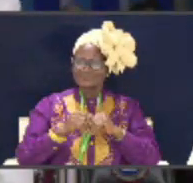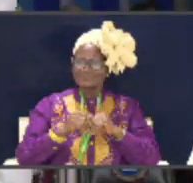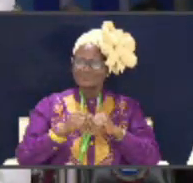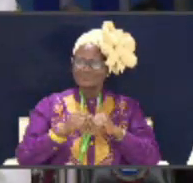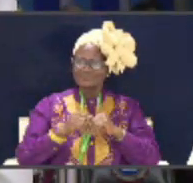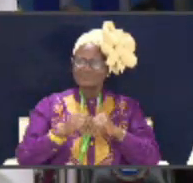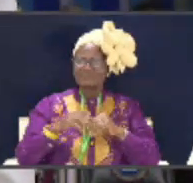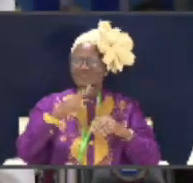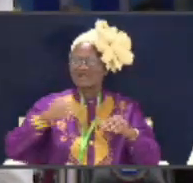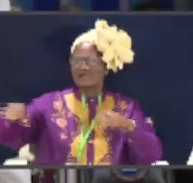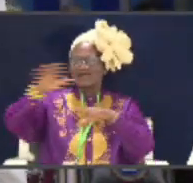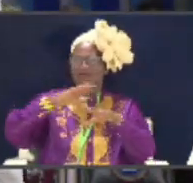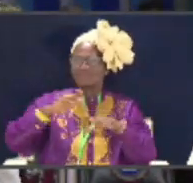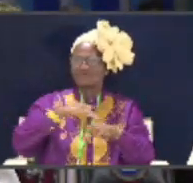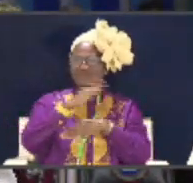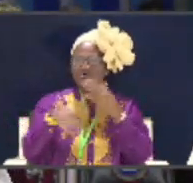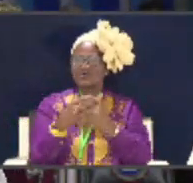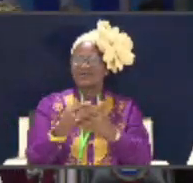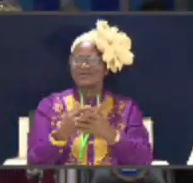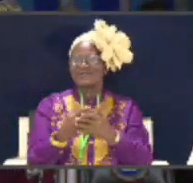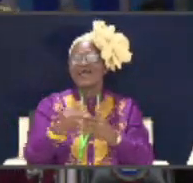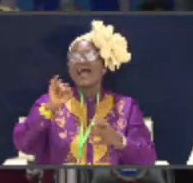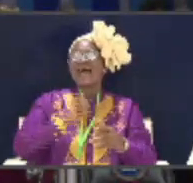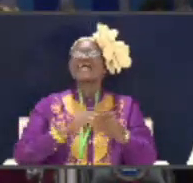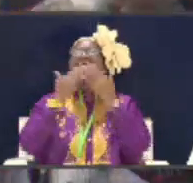And above all, I thank God for my wife.